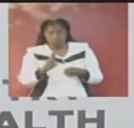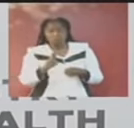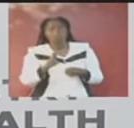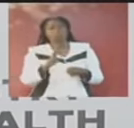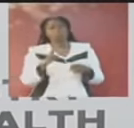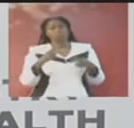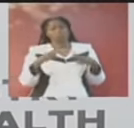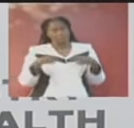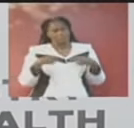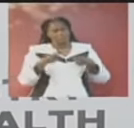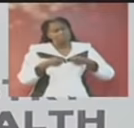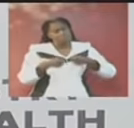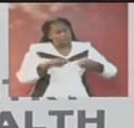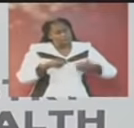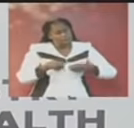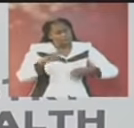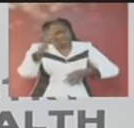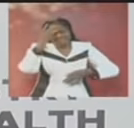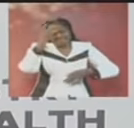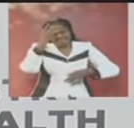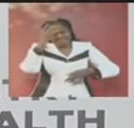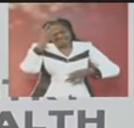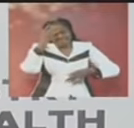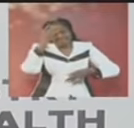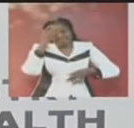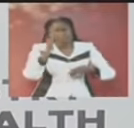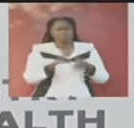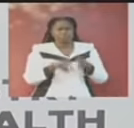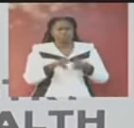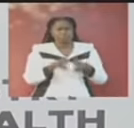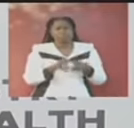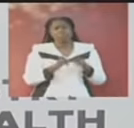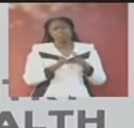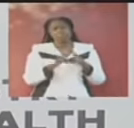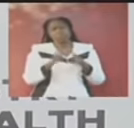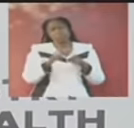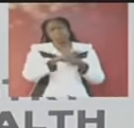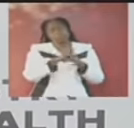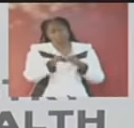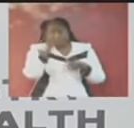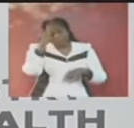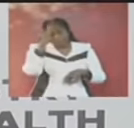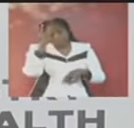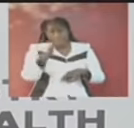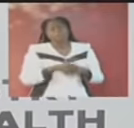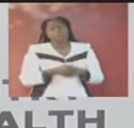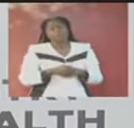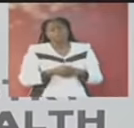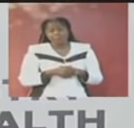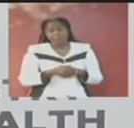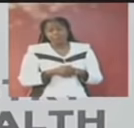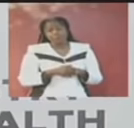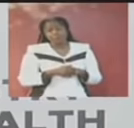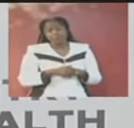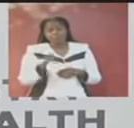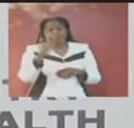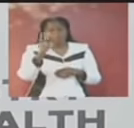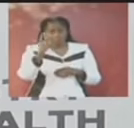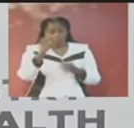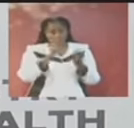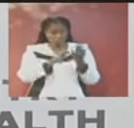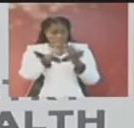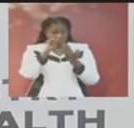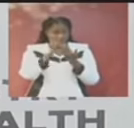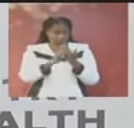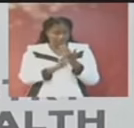our parallel system. As of yesterday, the 8th of November, there were 4